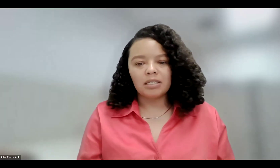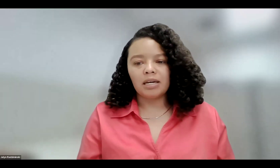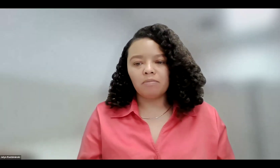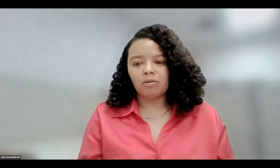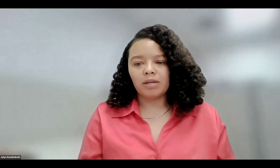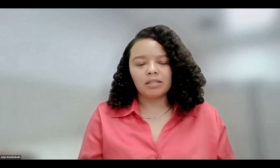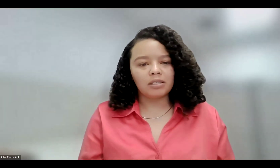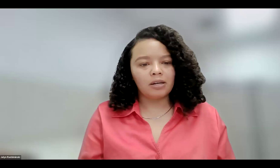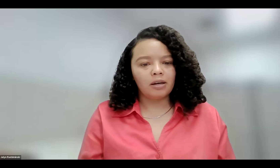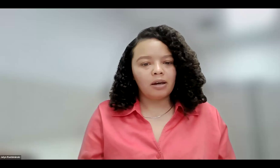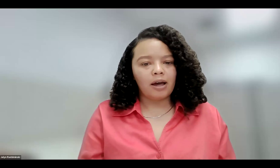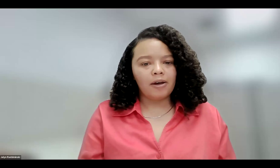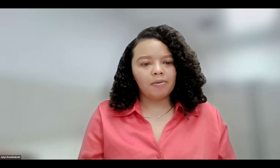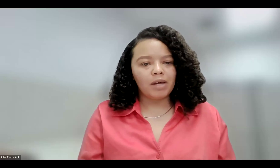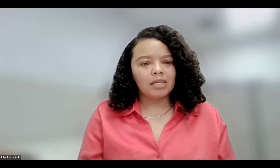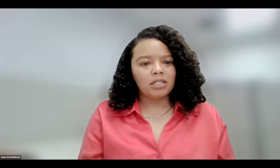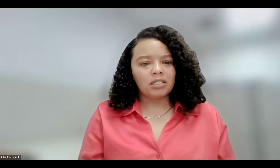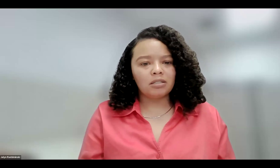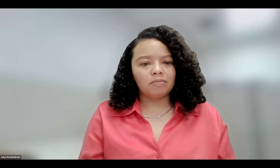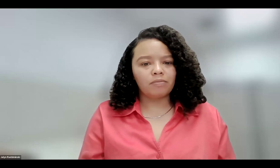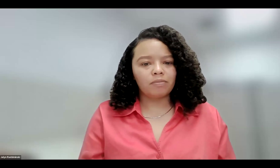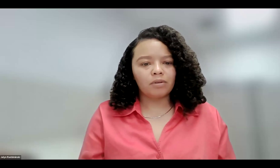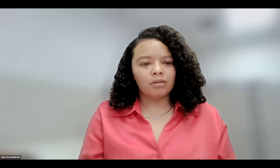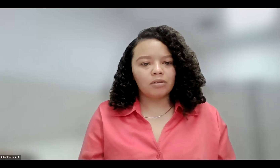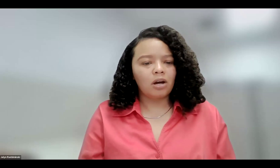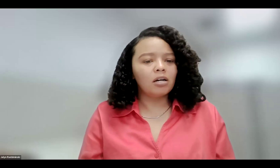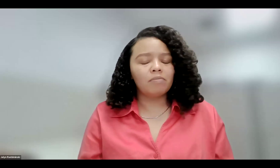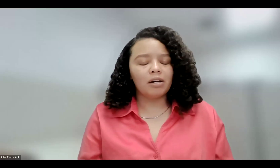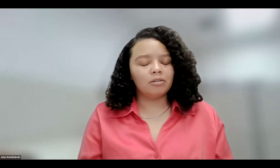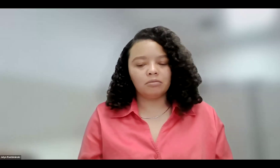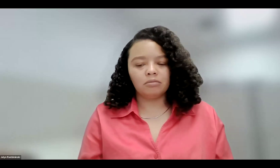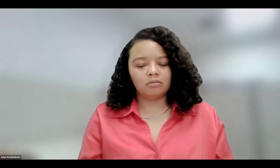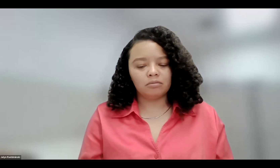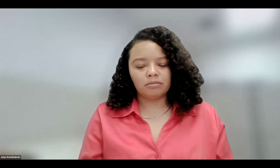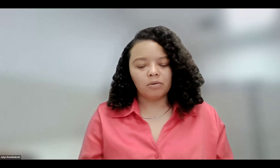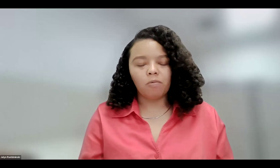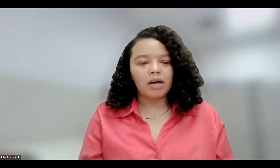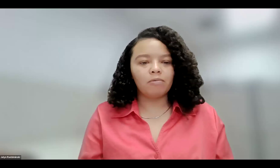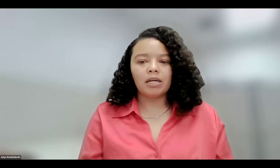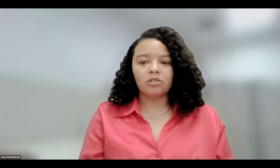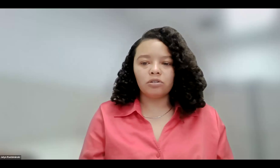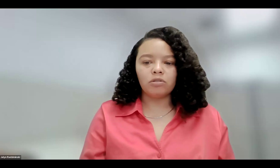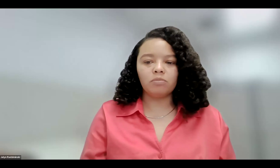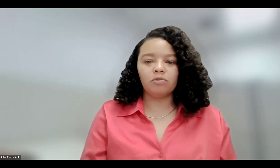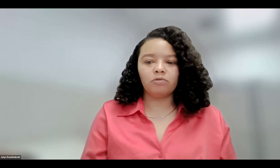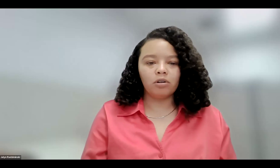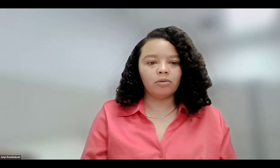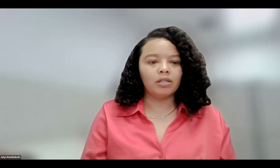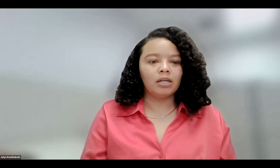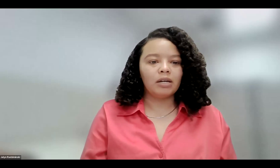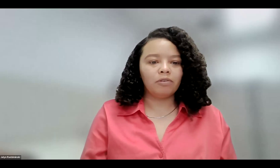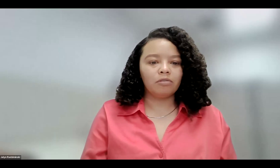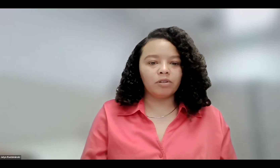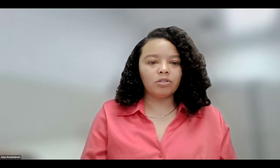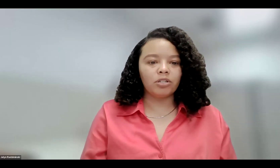Attendees to take a moment and just talk about what we can do to move